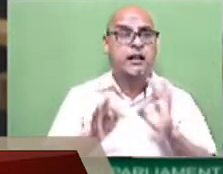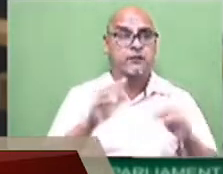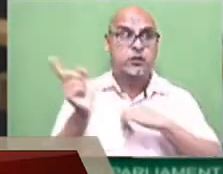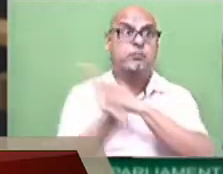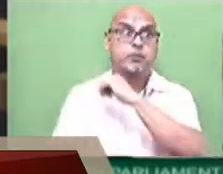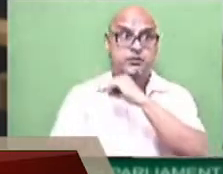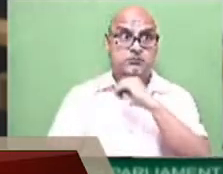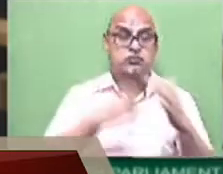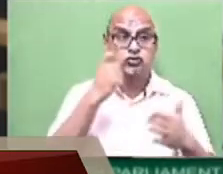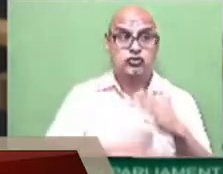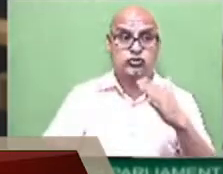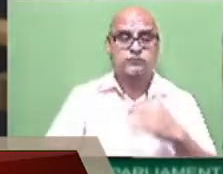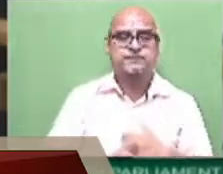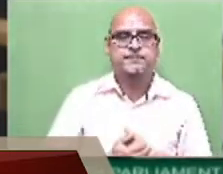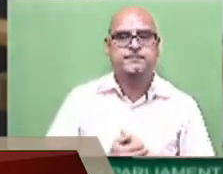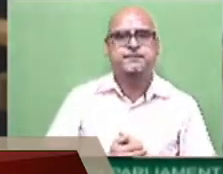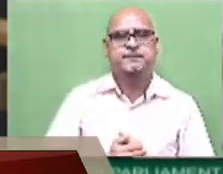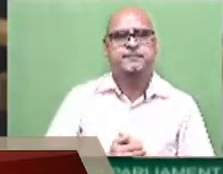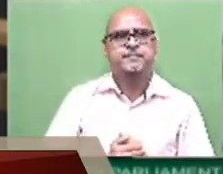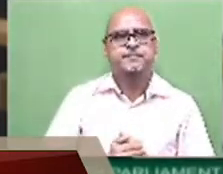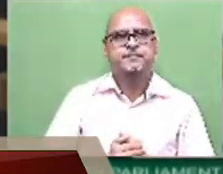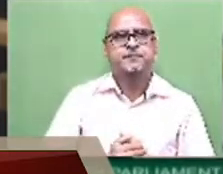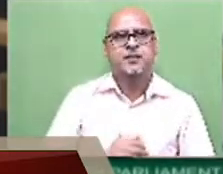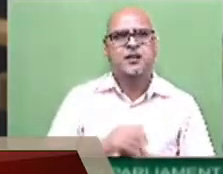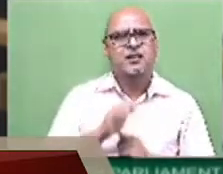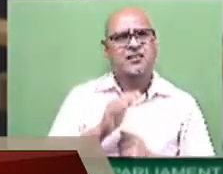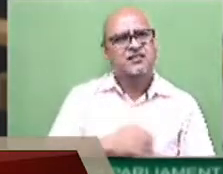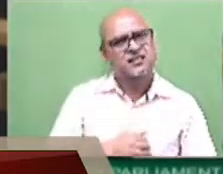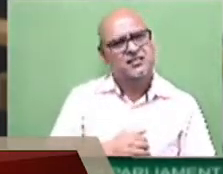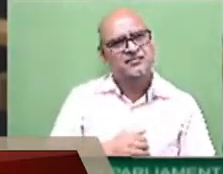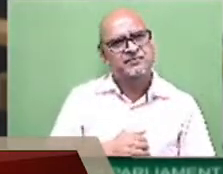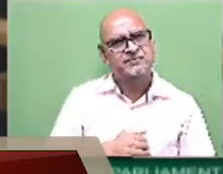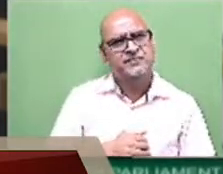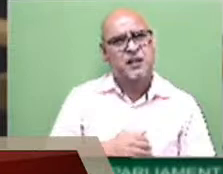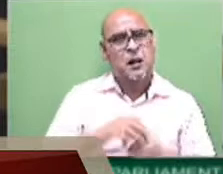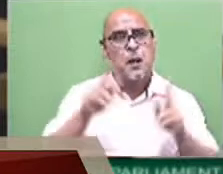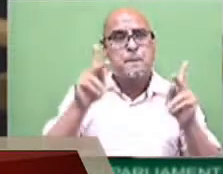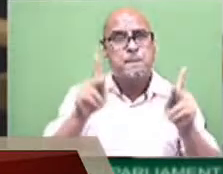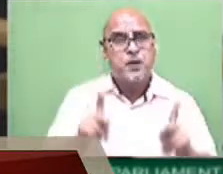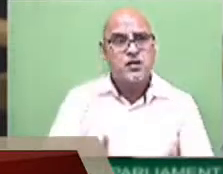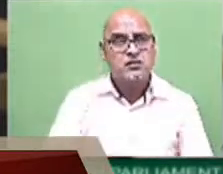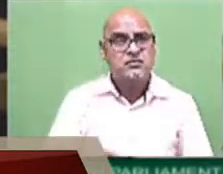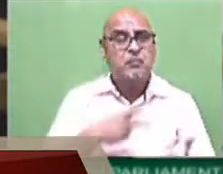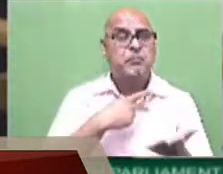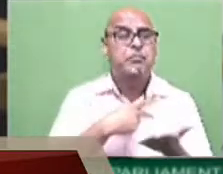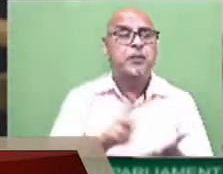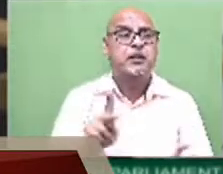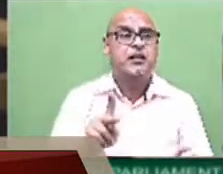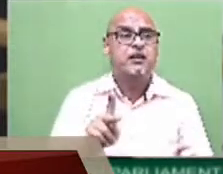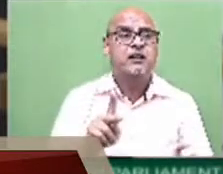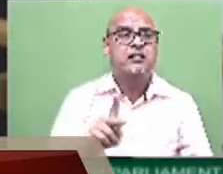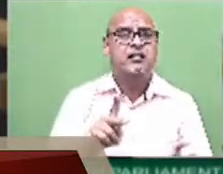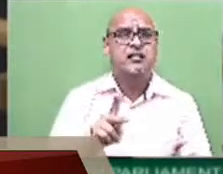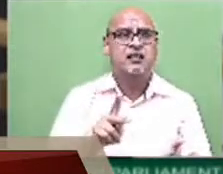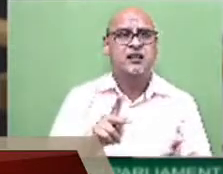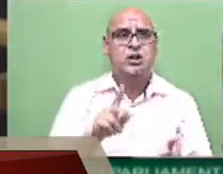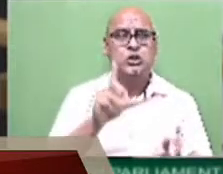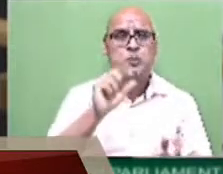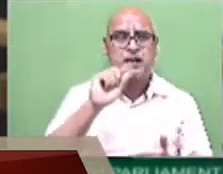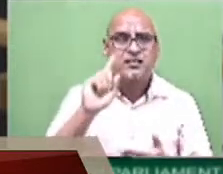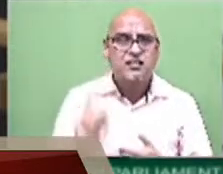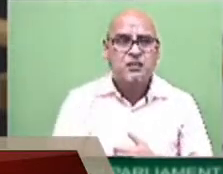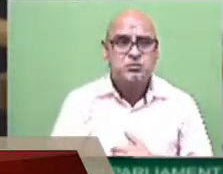fine, if there's an offense that carries a penalty of $20,000, to fine $20,000 in 14